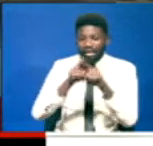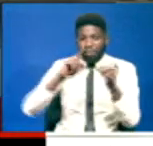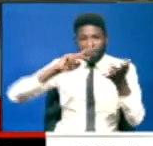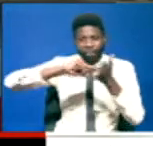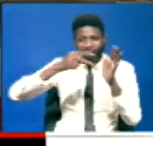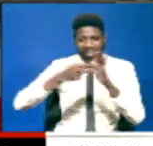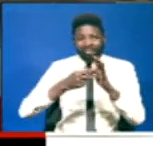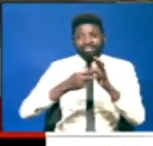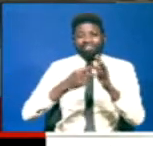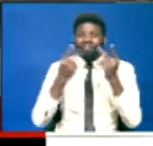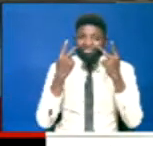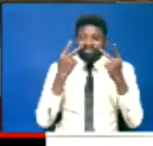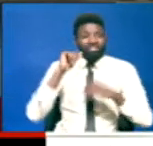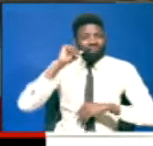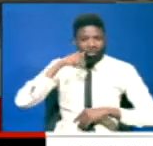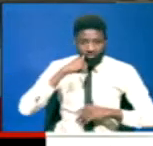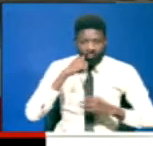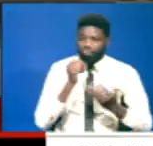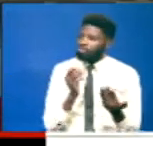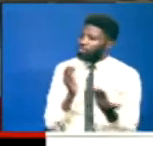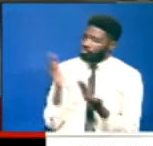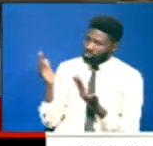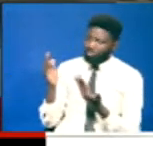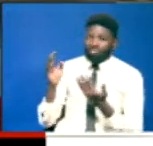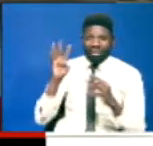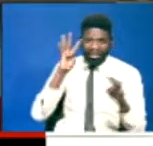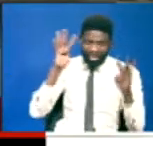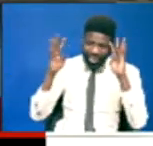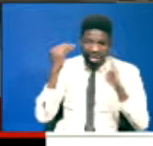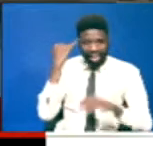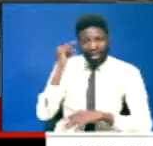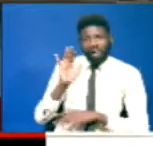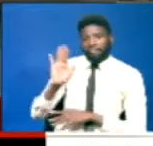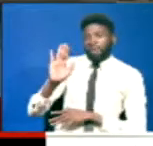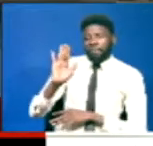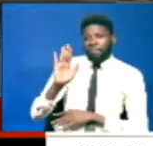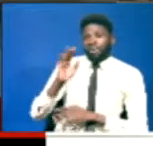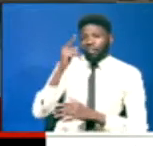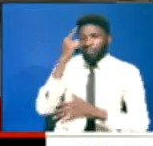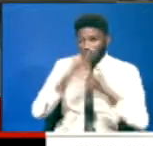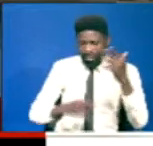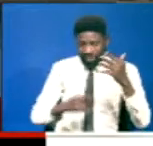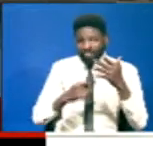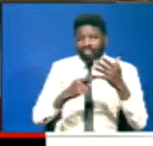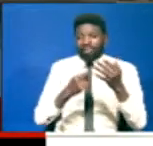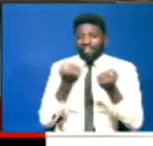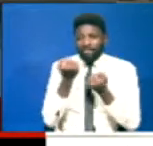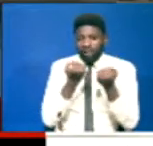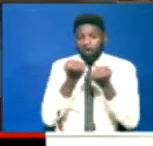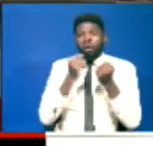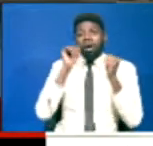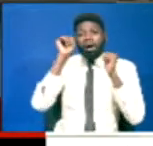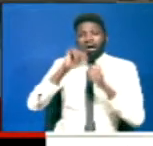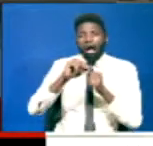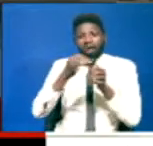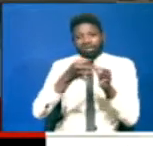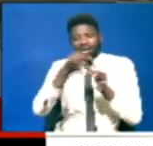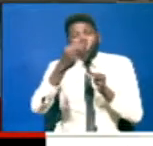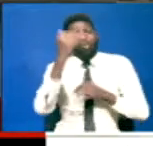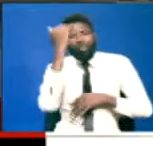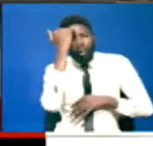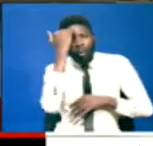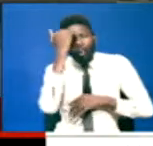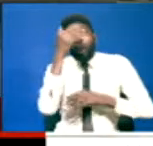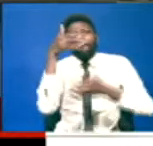innovations showcased was an invention on an obstacle sensing car that detects an